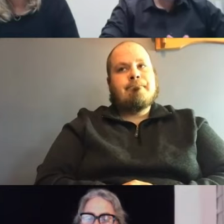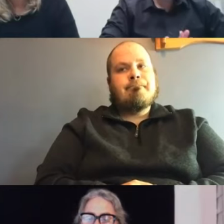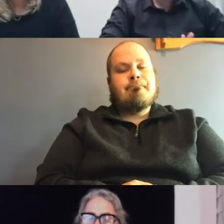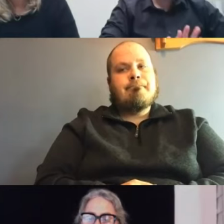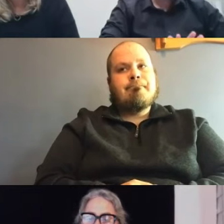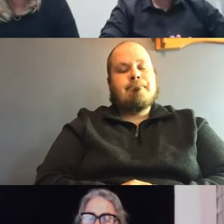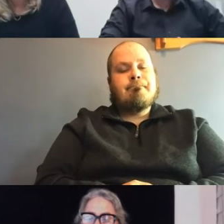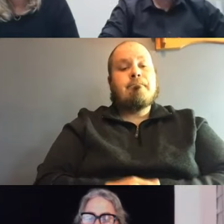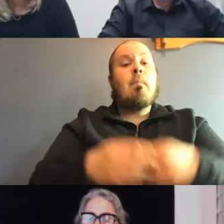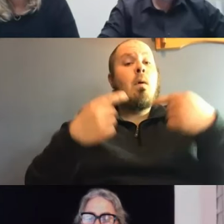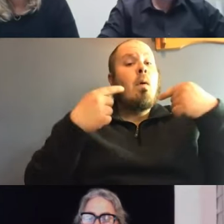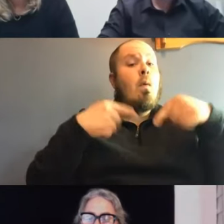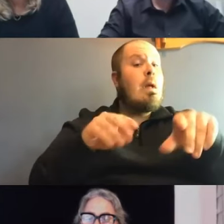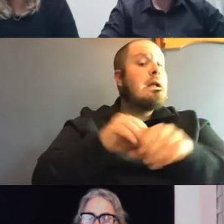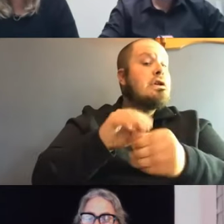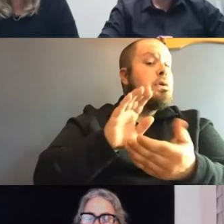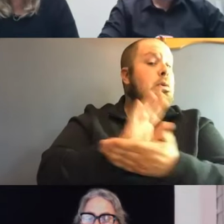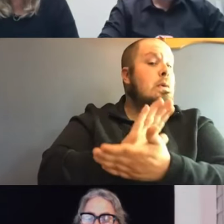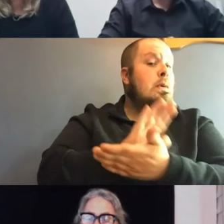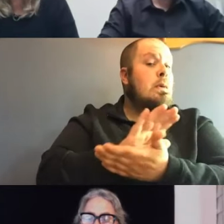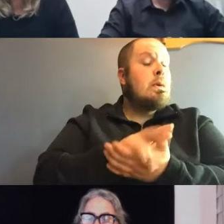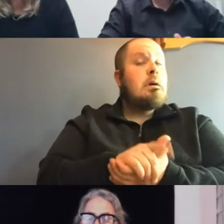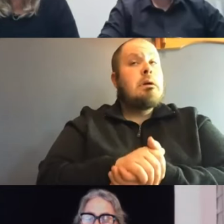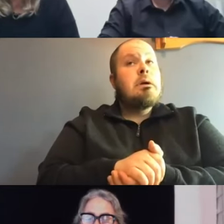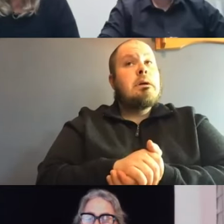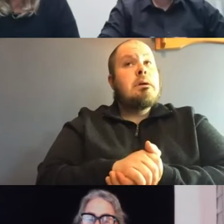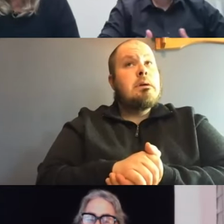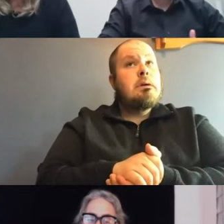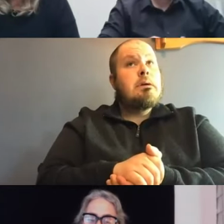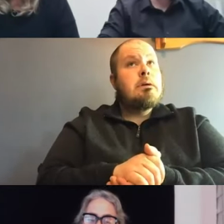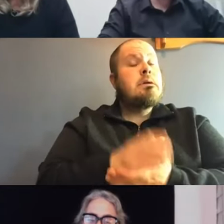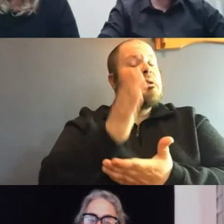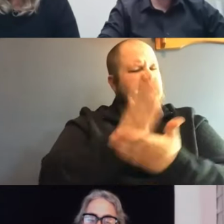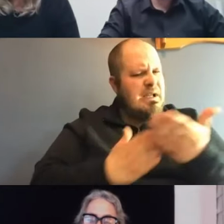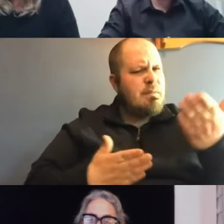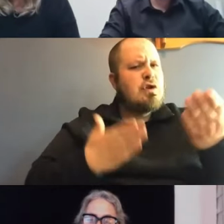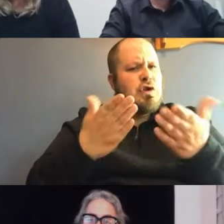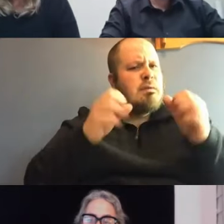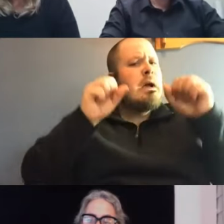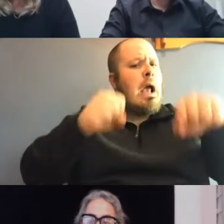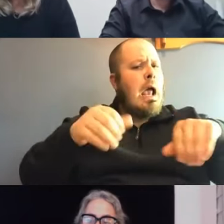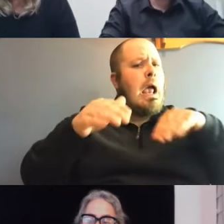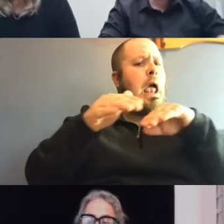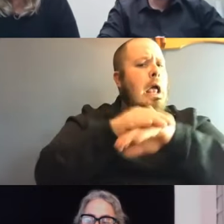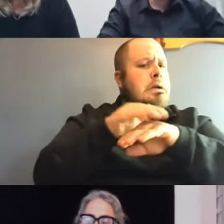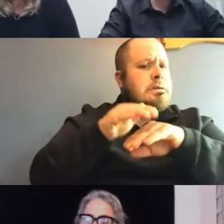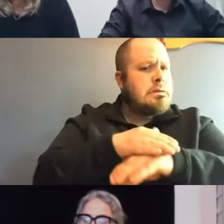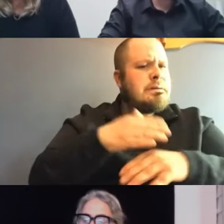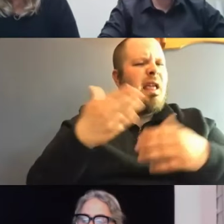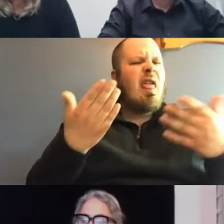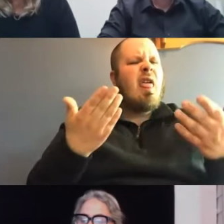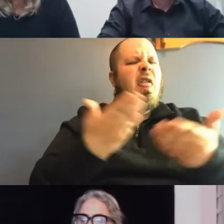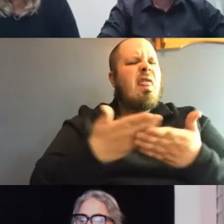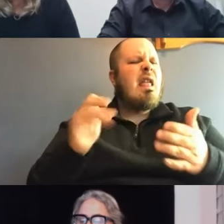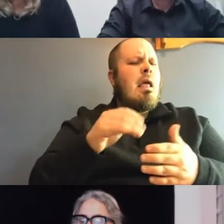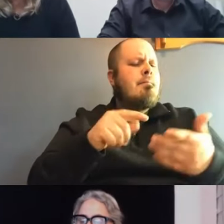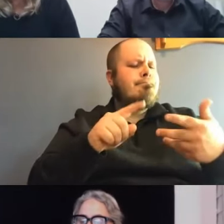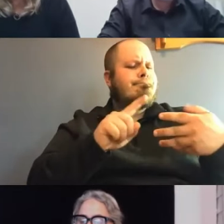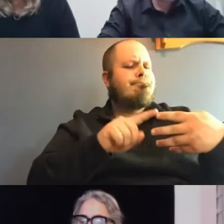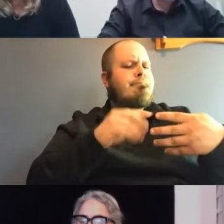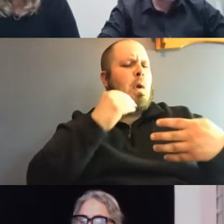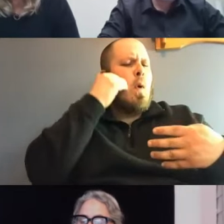While they're enrolled in school, some of those services they can access would be things like home supports,